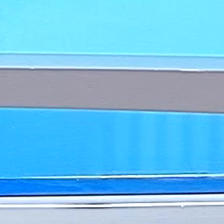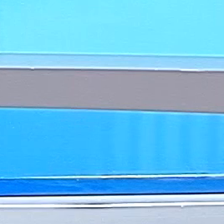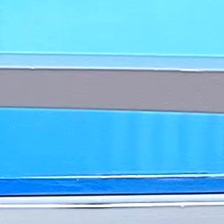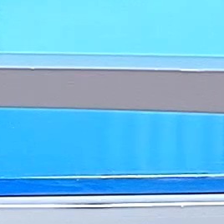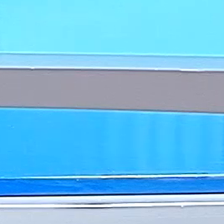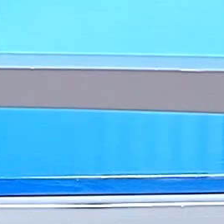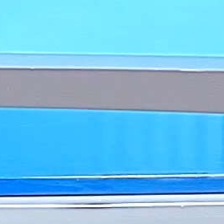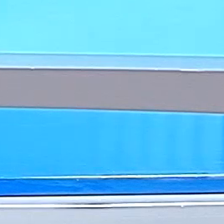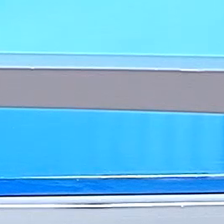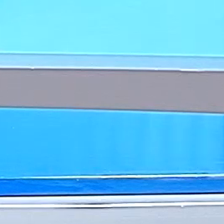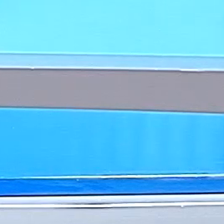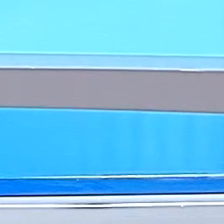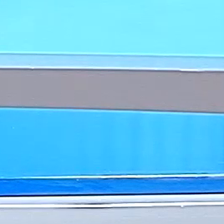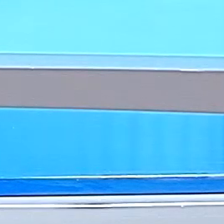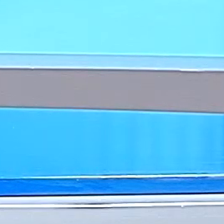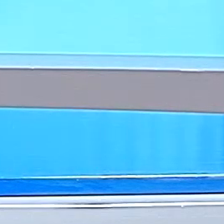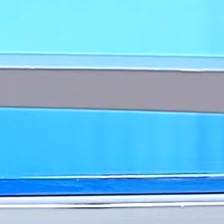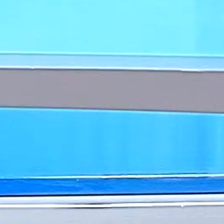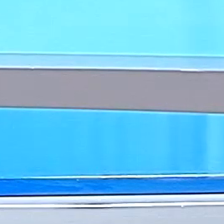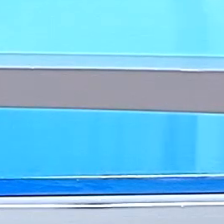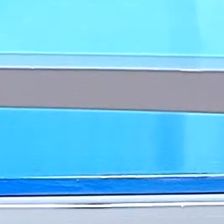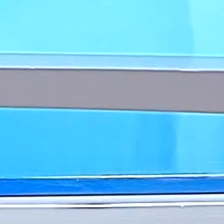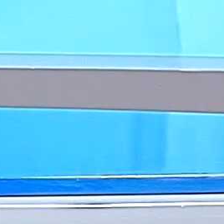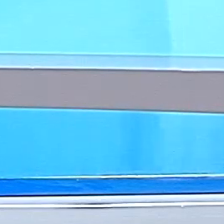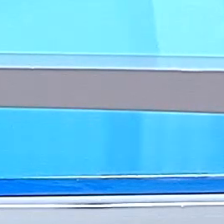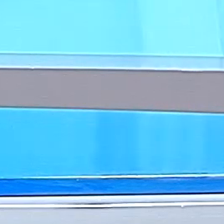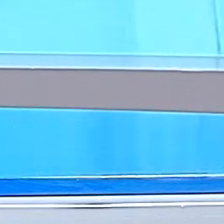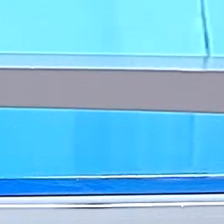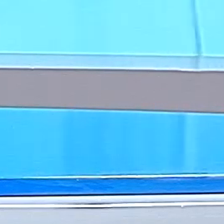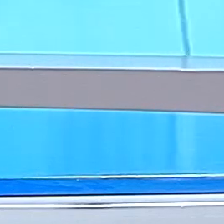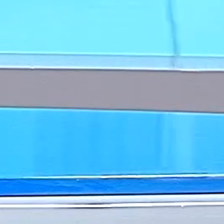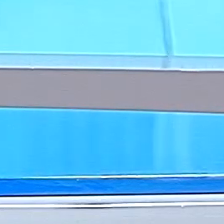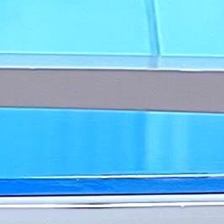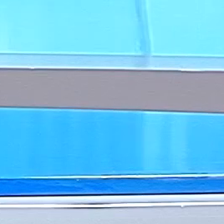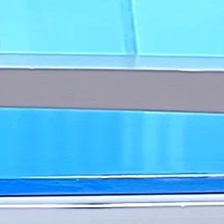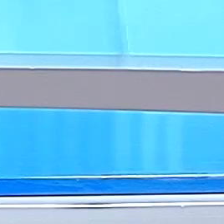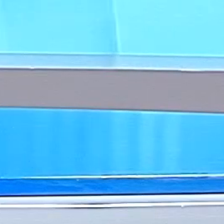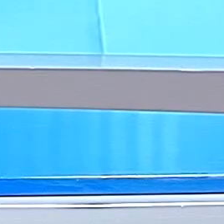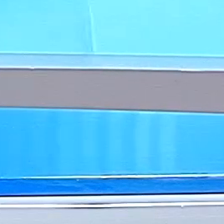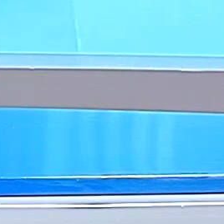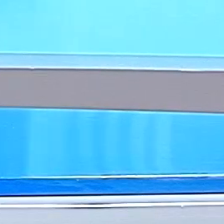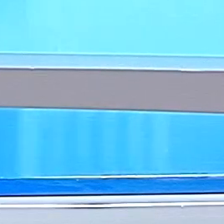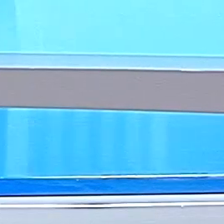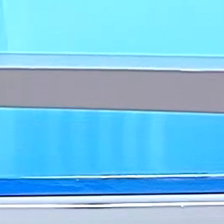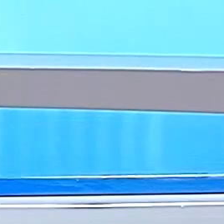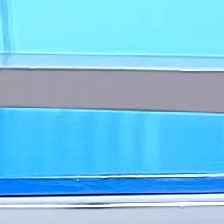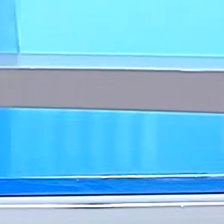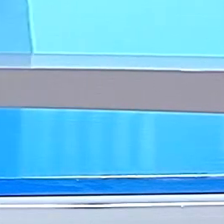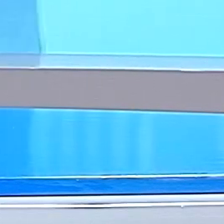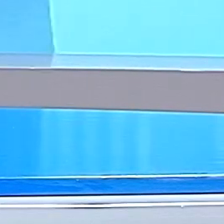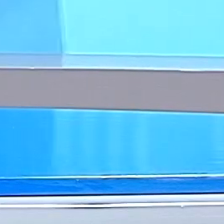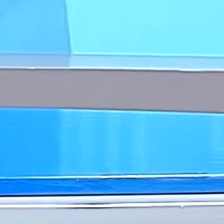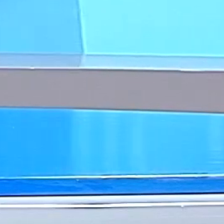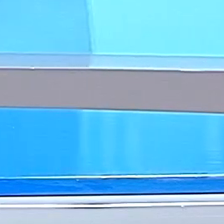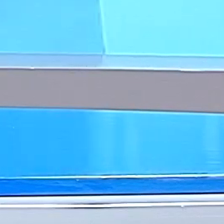One Zambia, one nation. Good evening and welcome to Zanis News. I'm your presenter, Mwangala